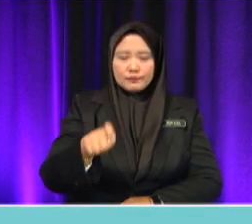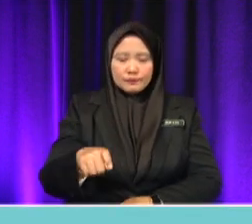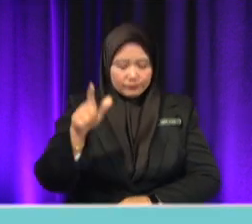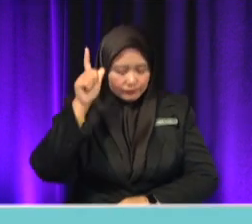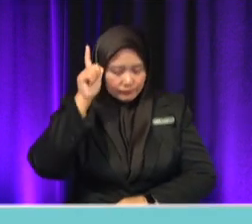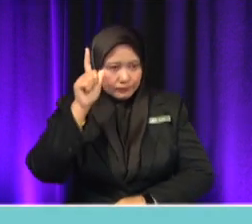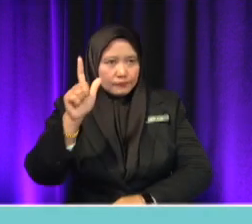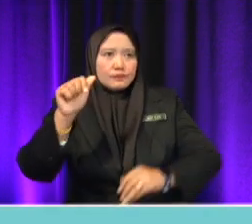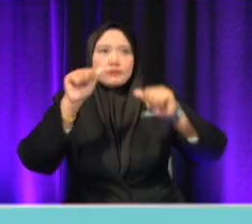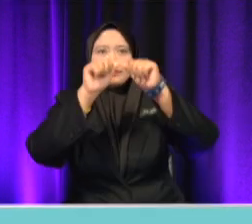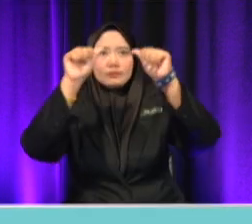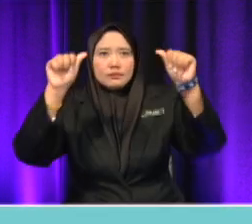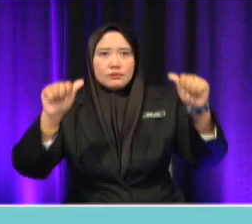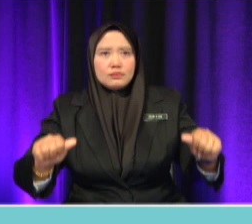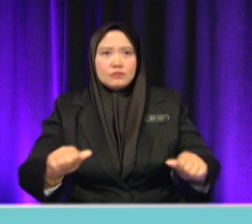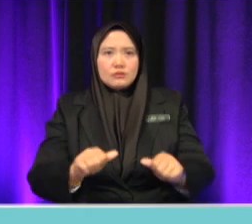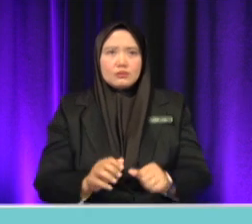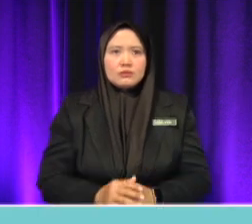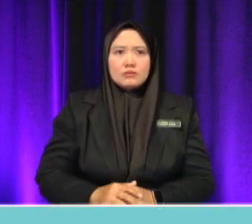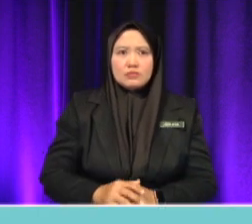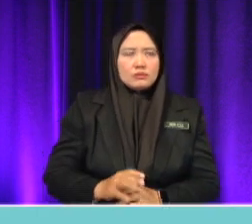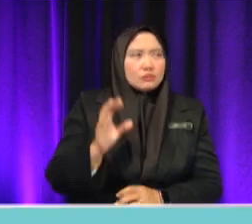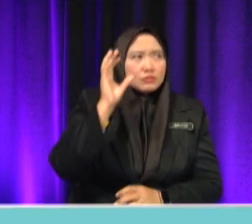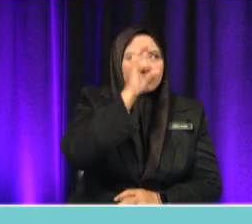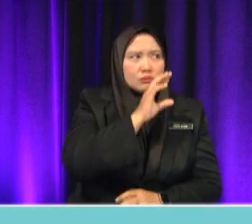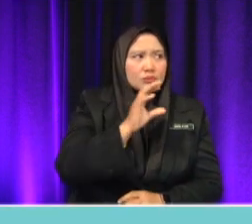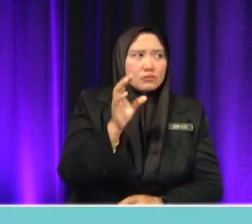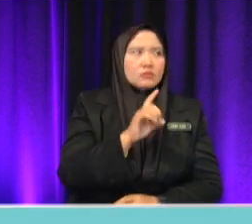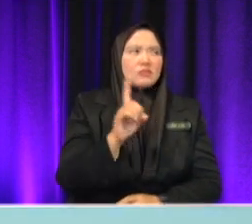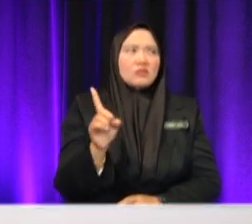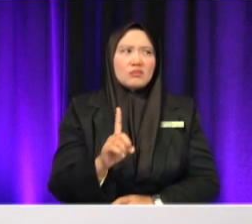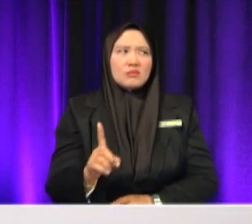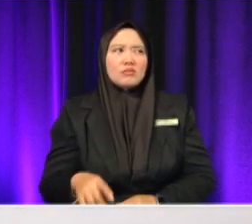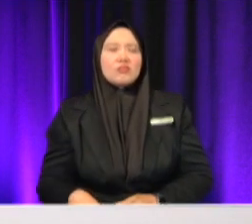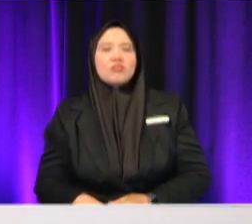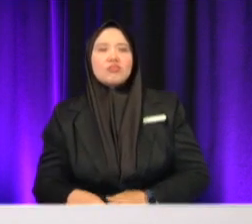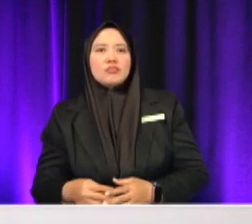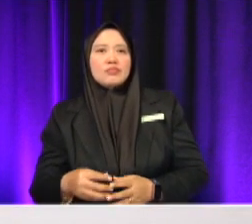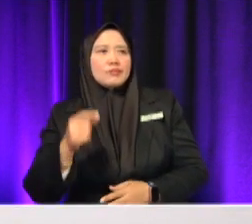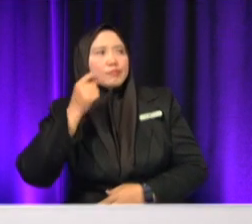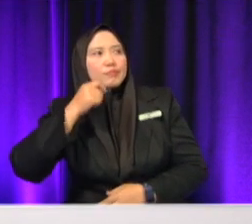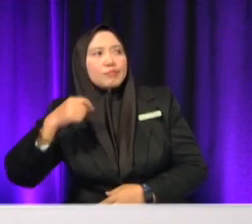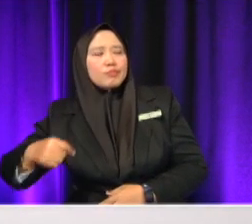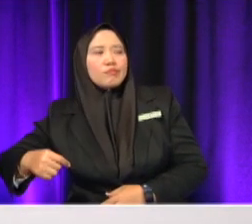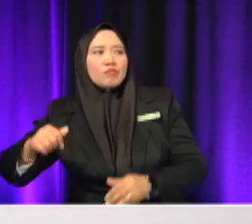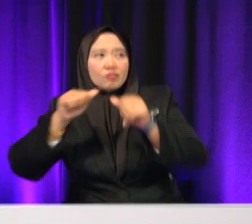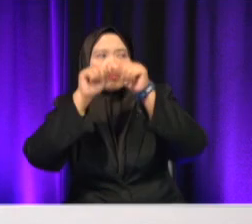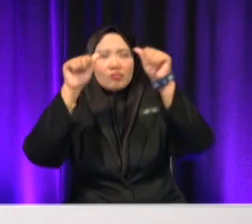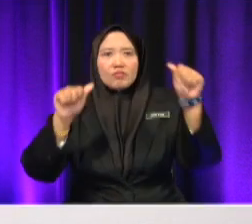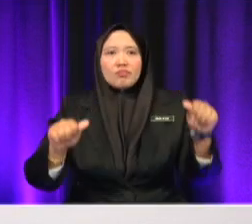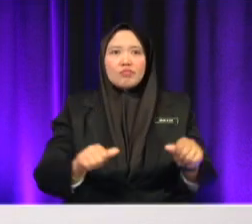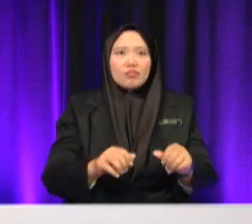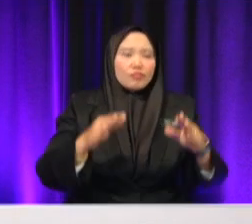to actually identify what does the writer want you to do when you read this article.